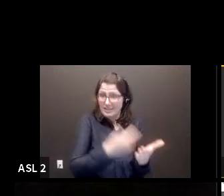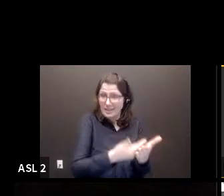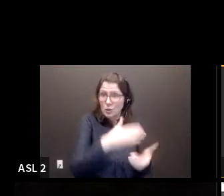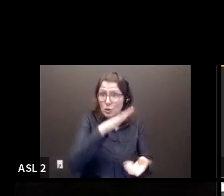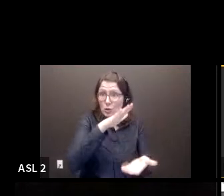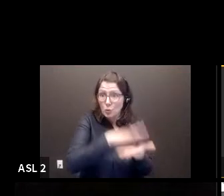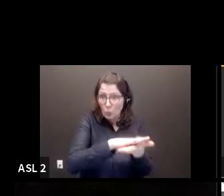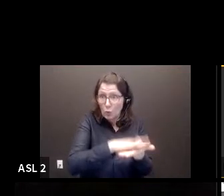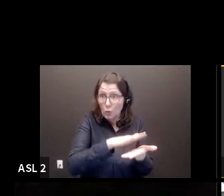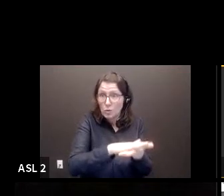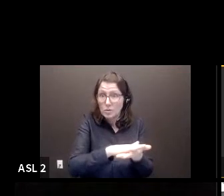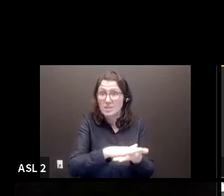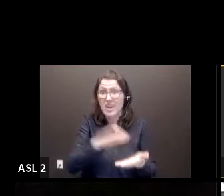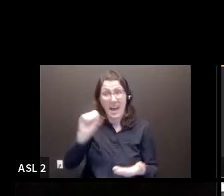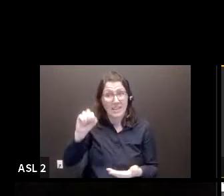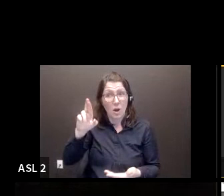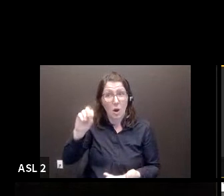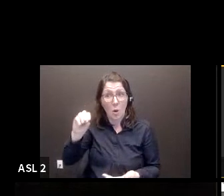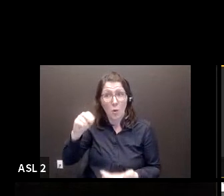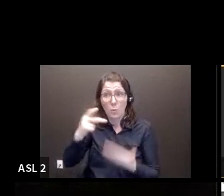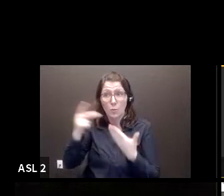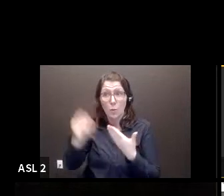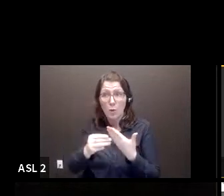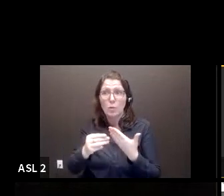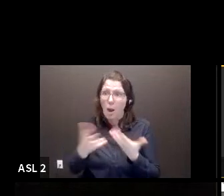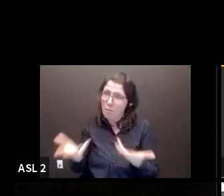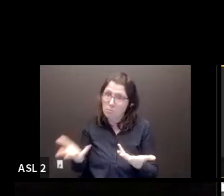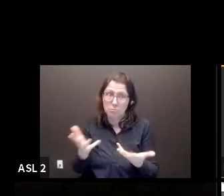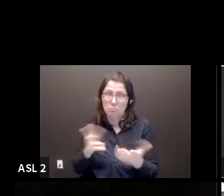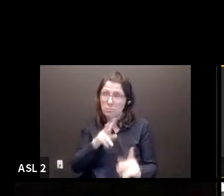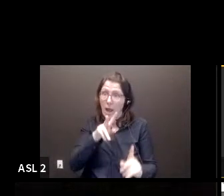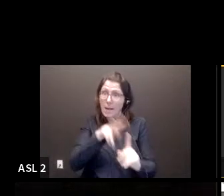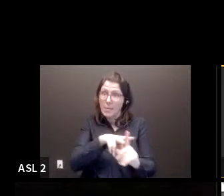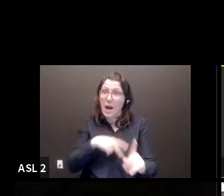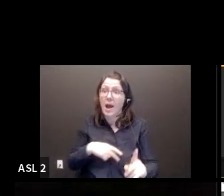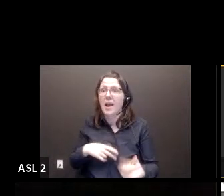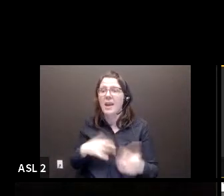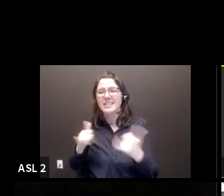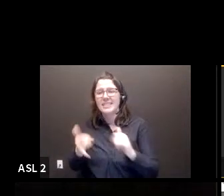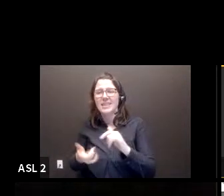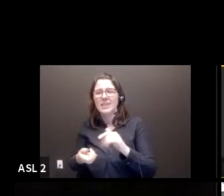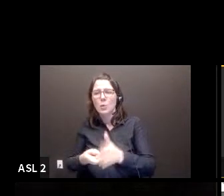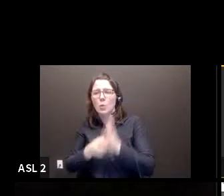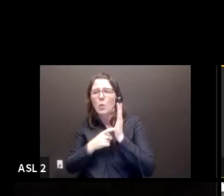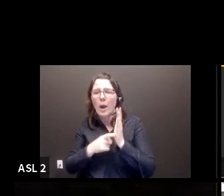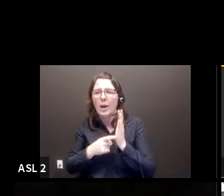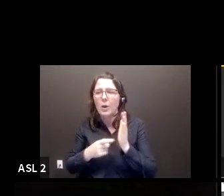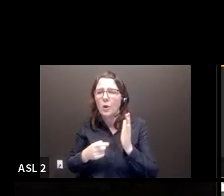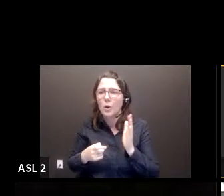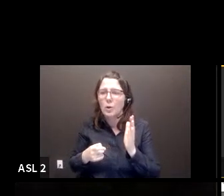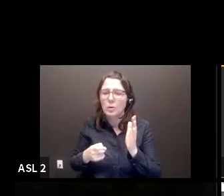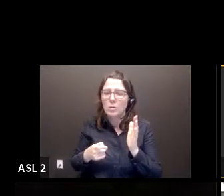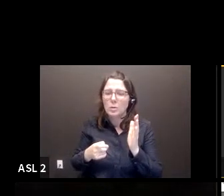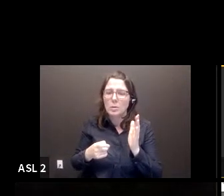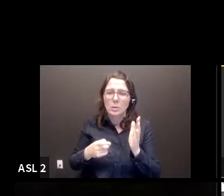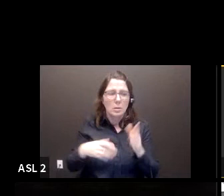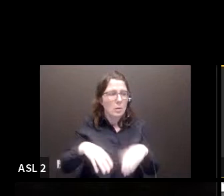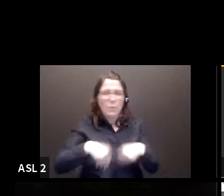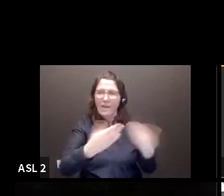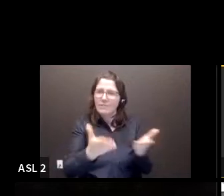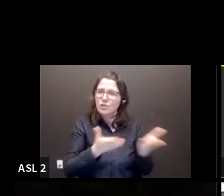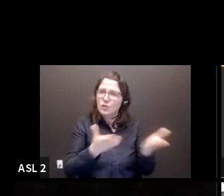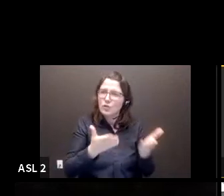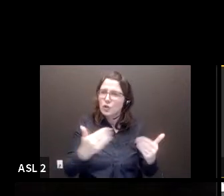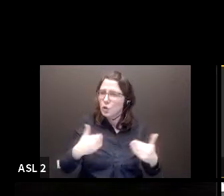sro program per se that still has to be maintained by ministry standards but not to mention quite frankly serving our youth properly and ensuring that they're